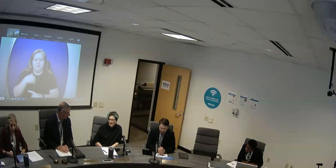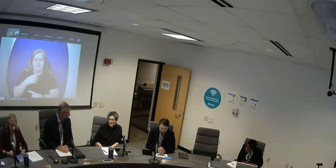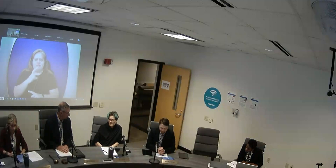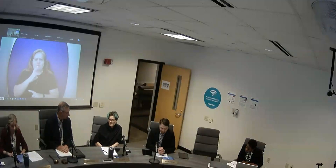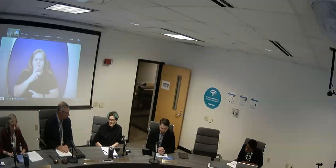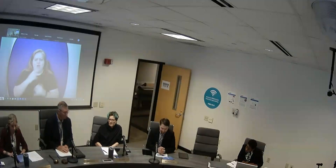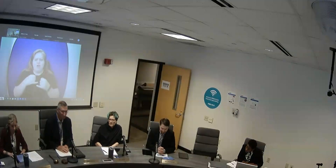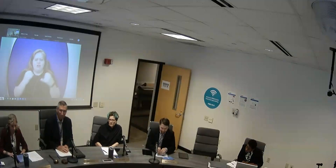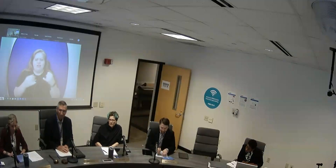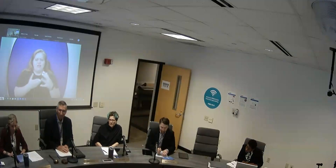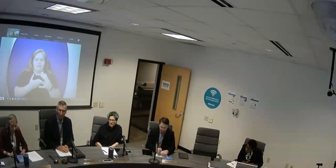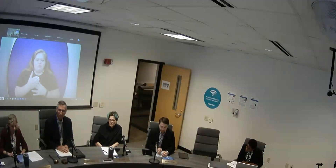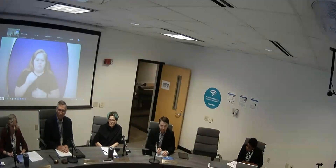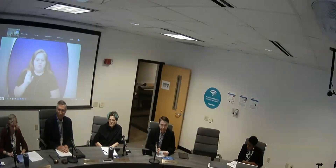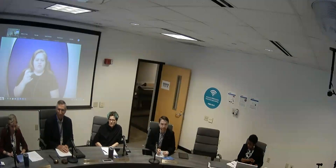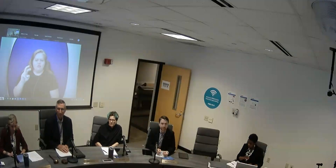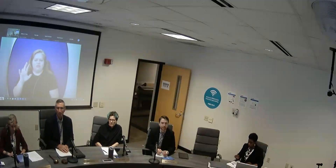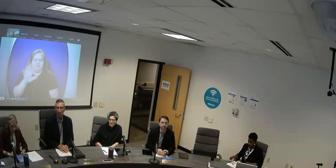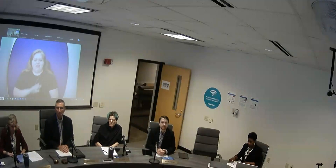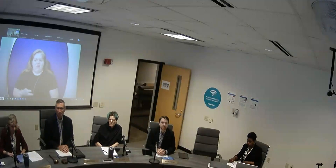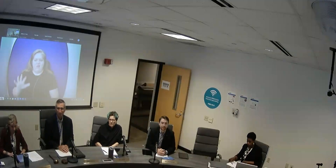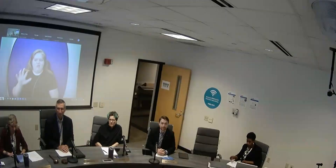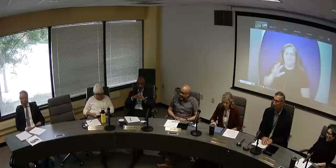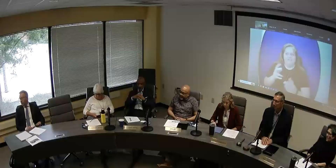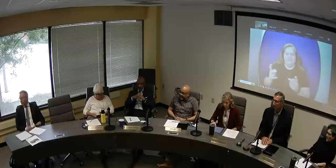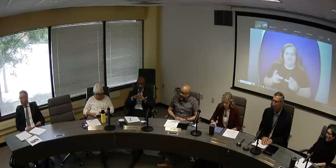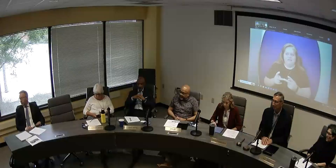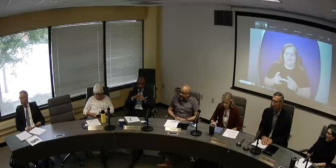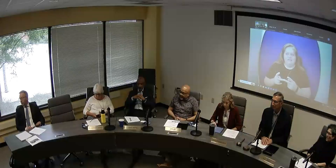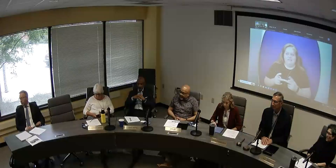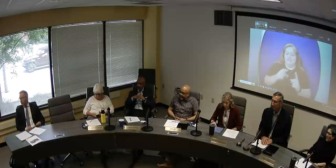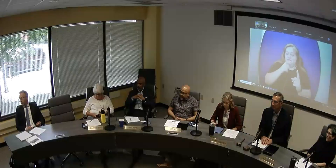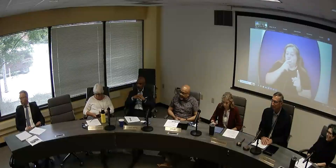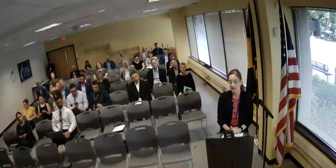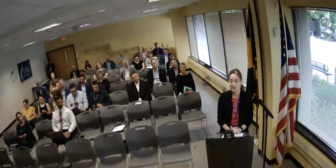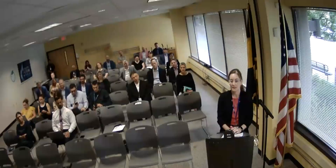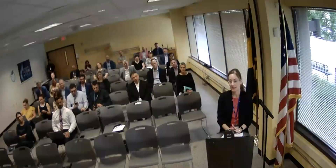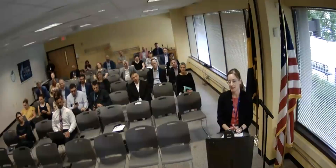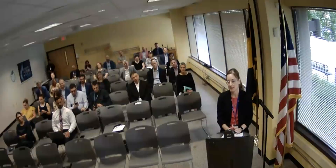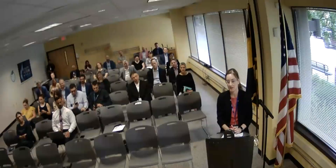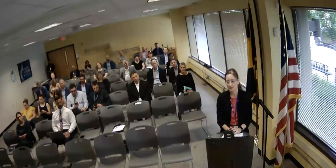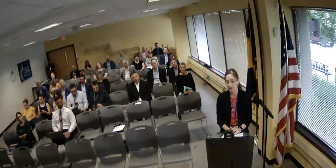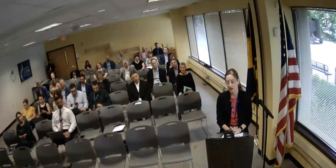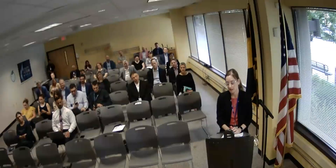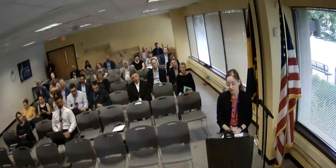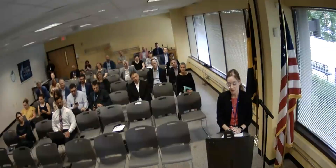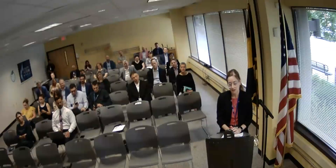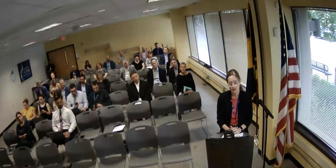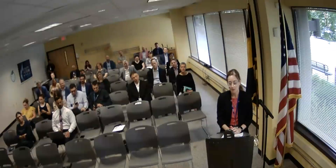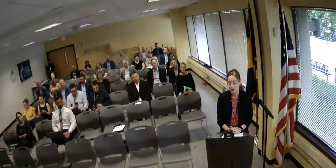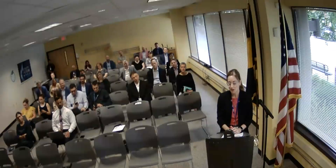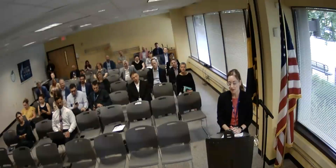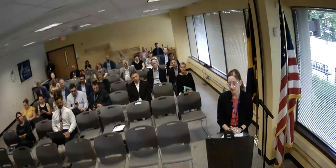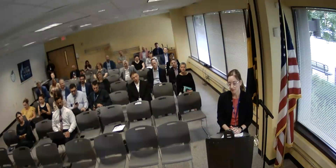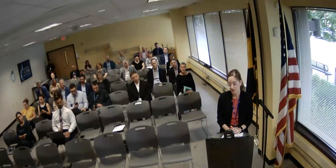or does that exist elsewhere in our system? It shouldn't exist, but it does happen. I wouldn't say it, from my experience,